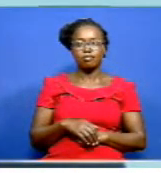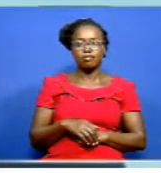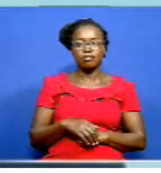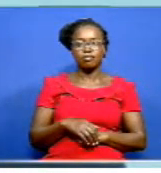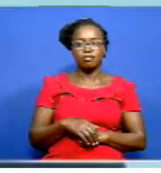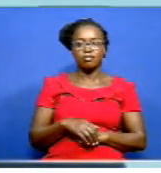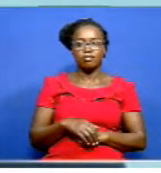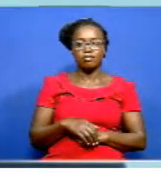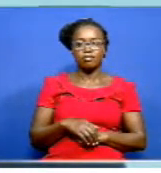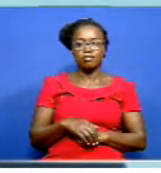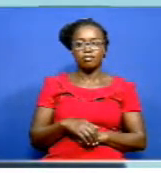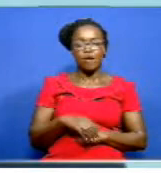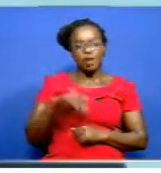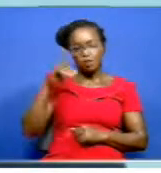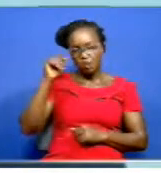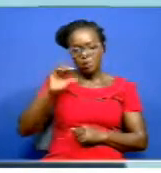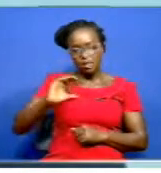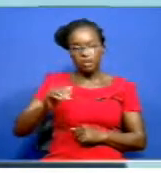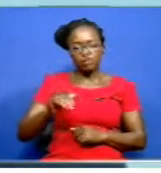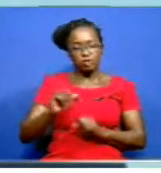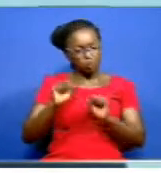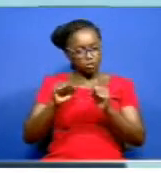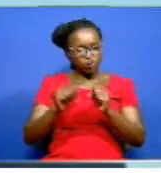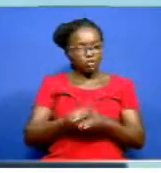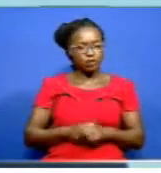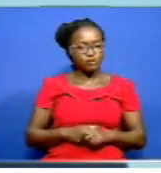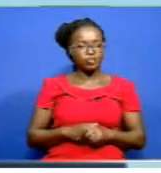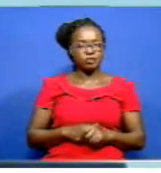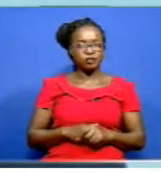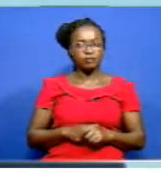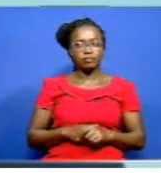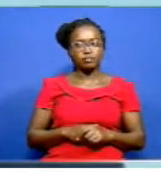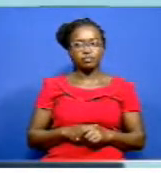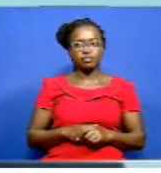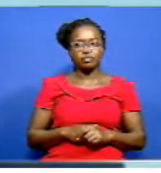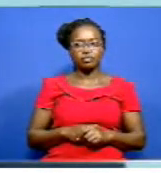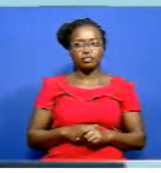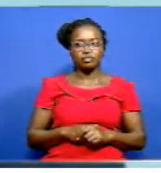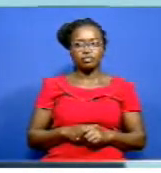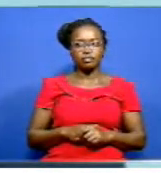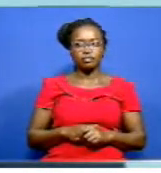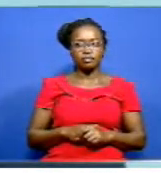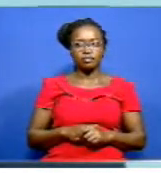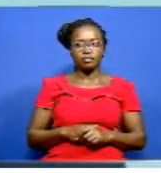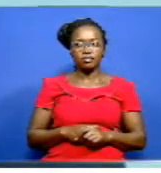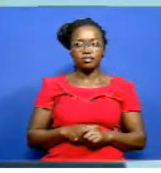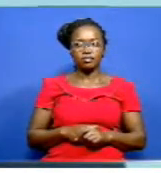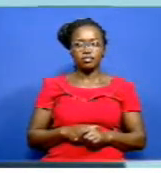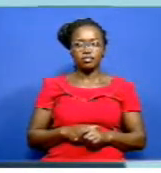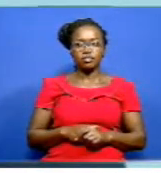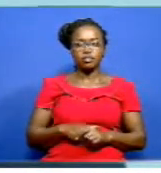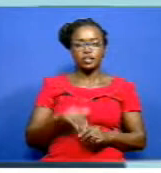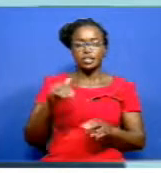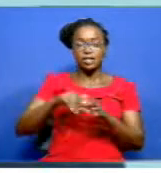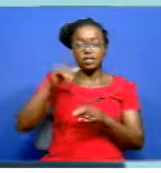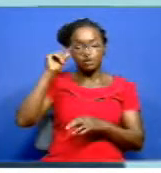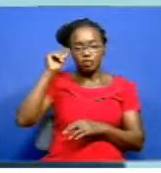Machakos. Okay, let's use Mombasa for one. And now let me just explain first, allow me. In